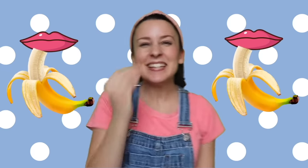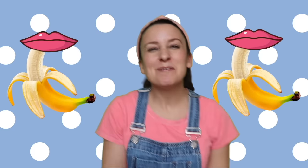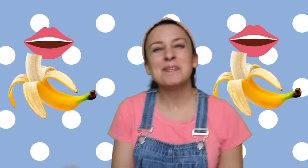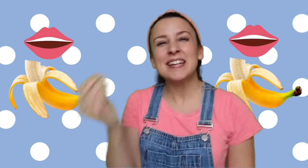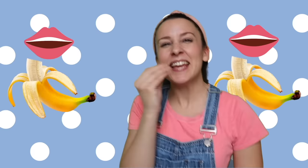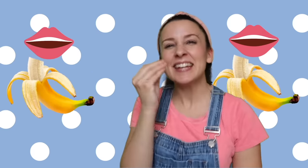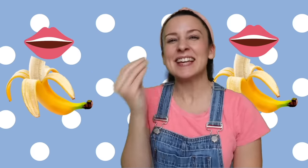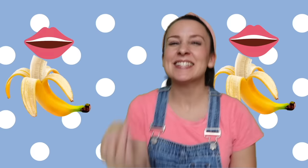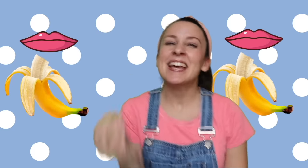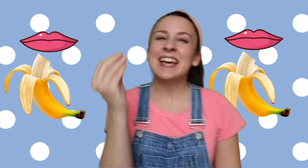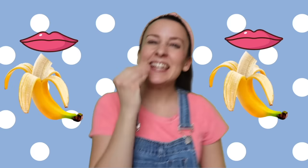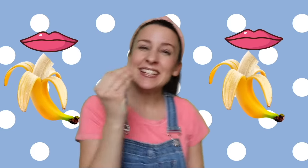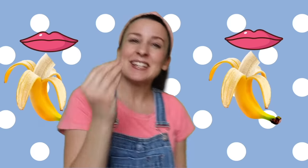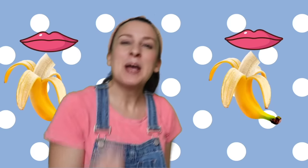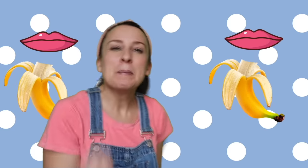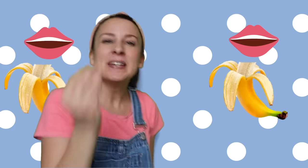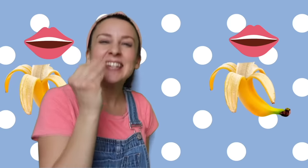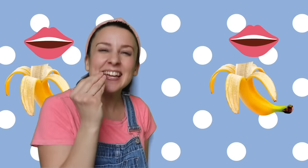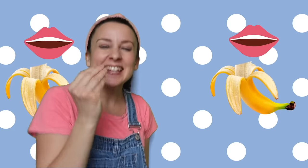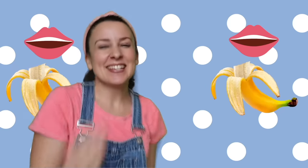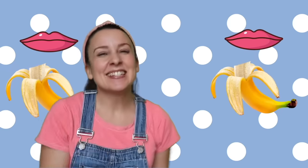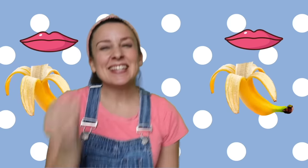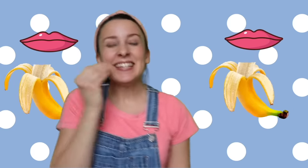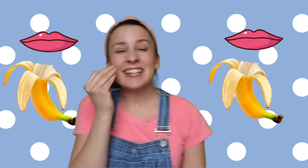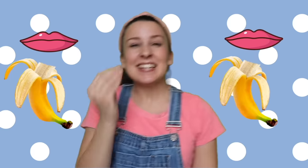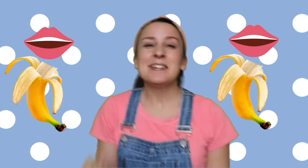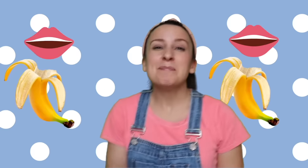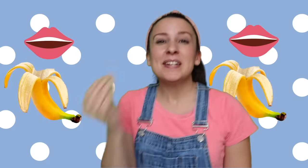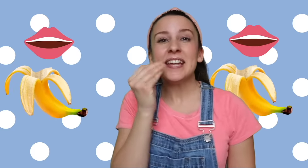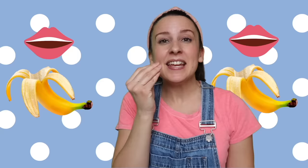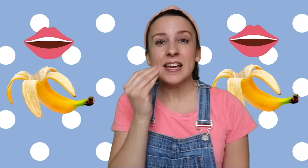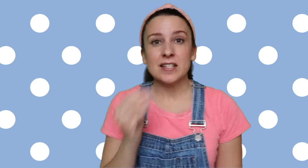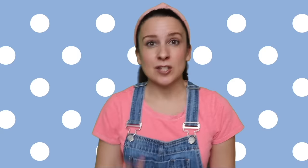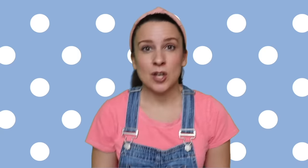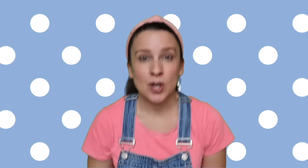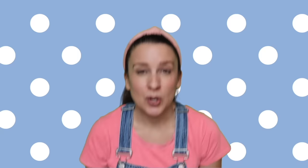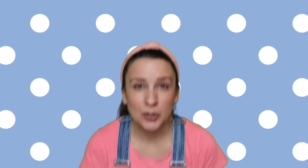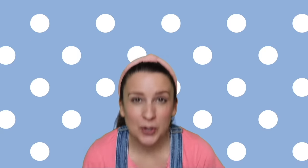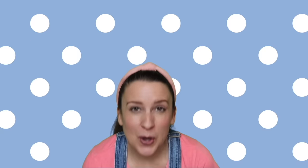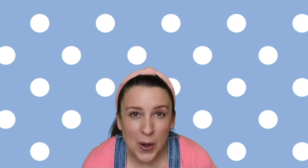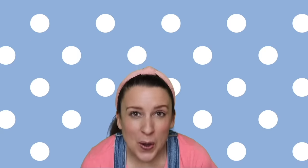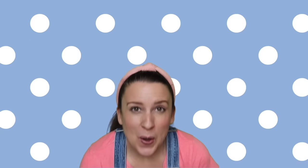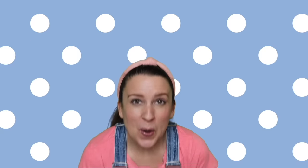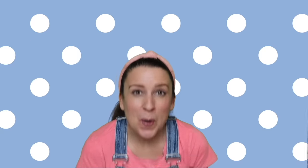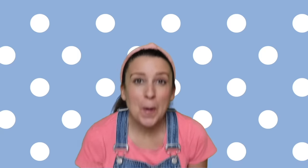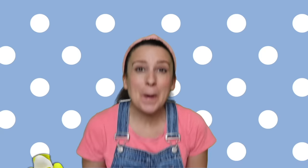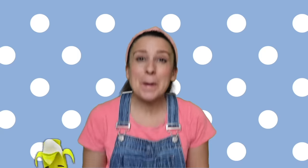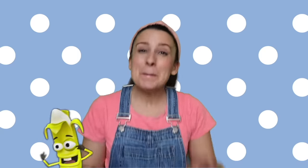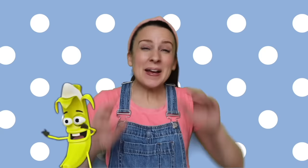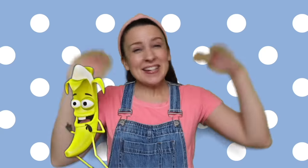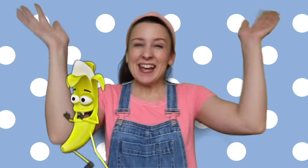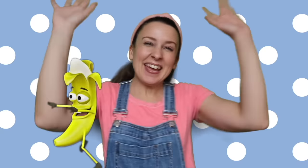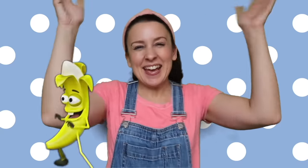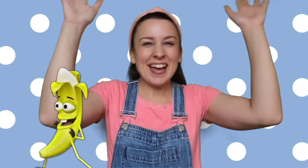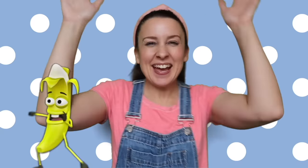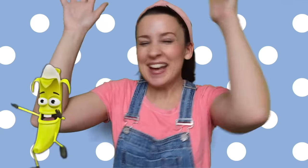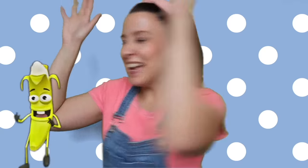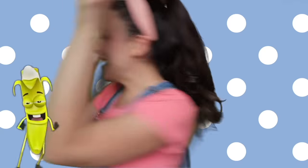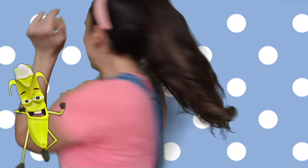eat, eat, bananas, eat, bananas, eat, eat, bananas, go